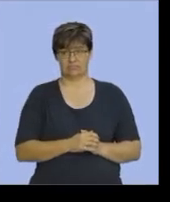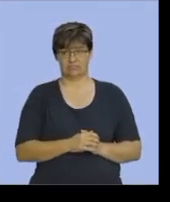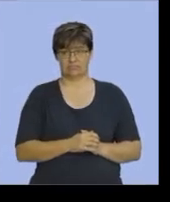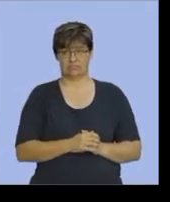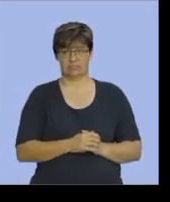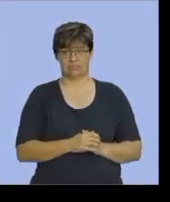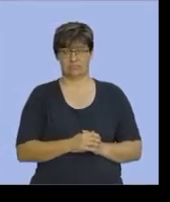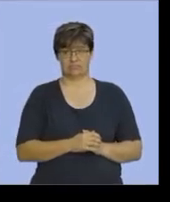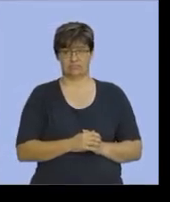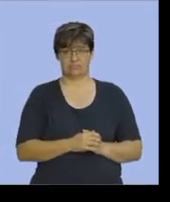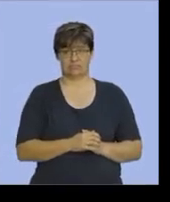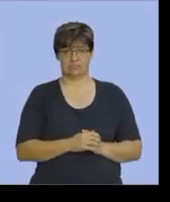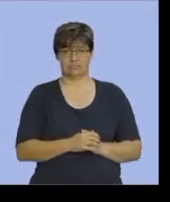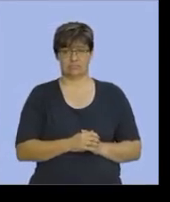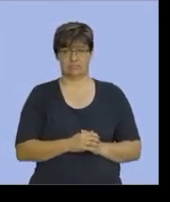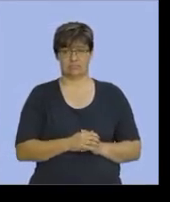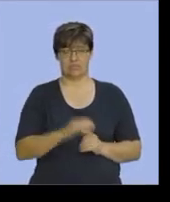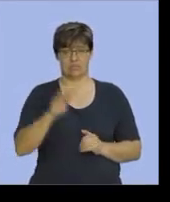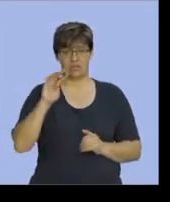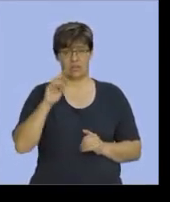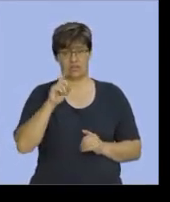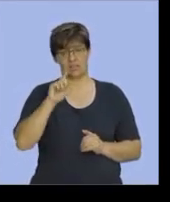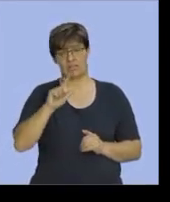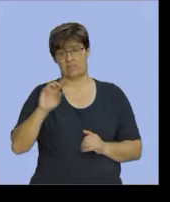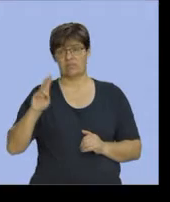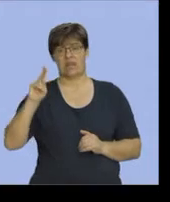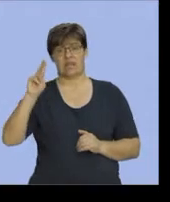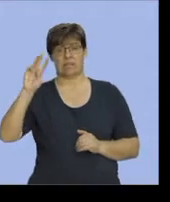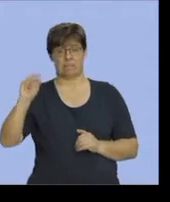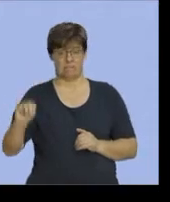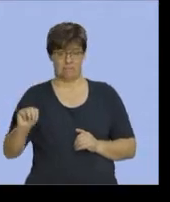So h will be 0,77